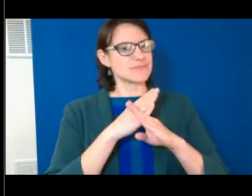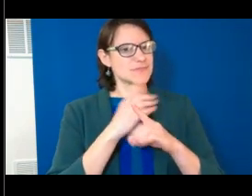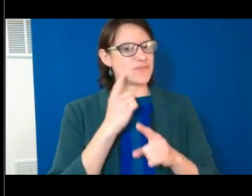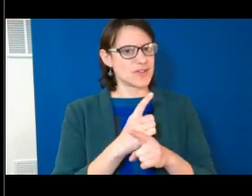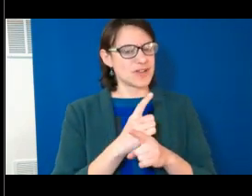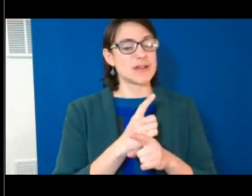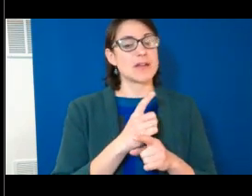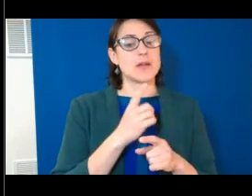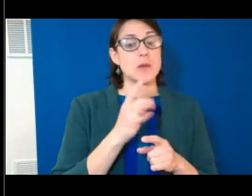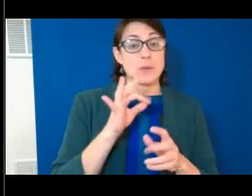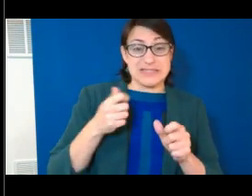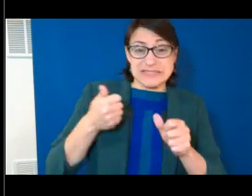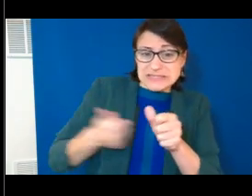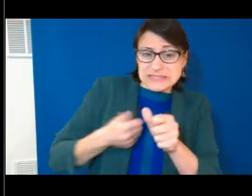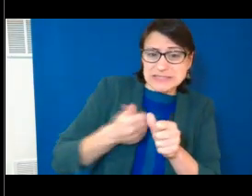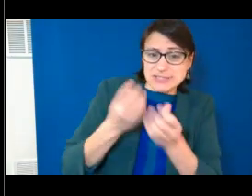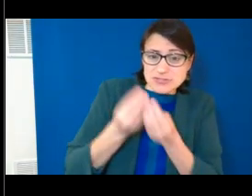the root